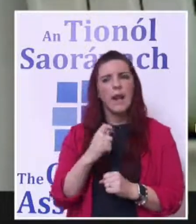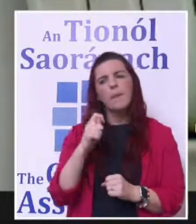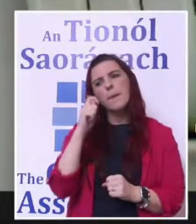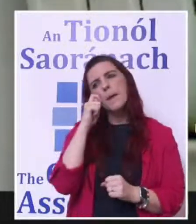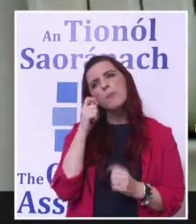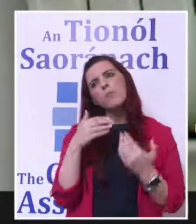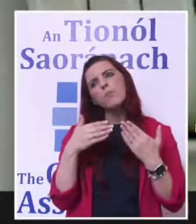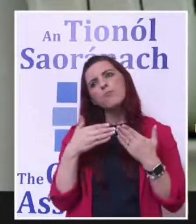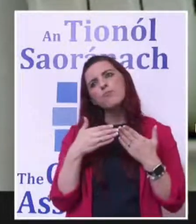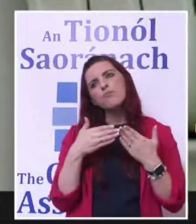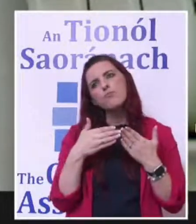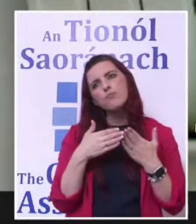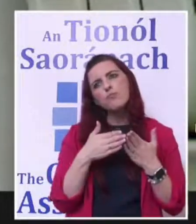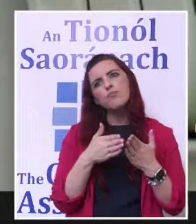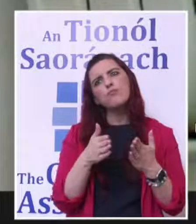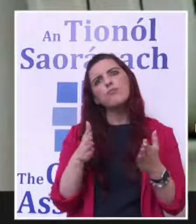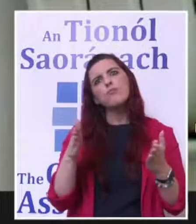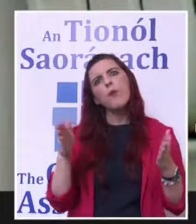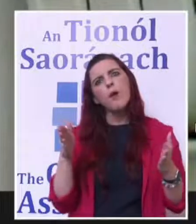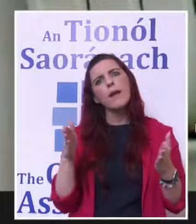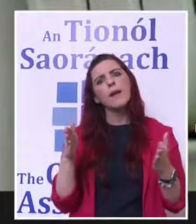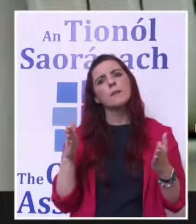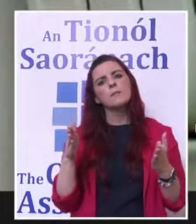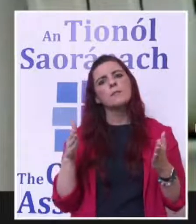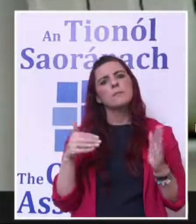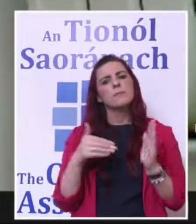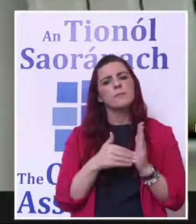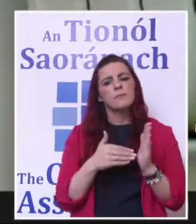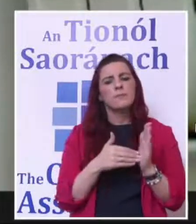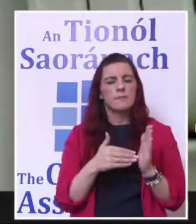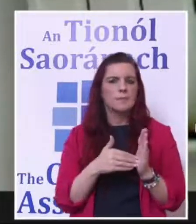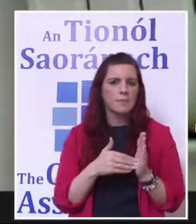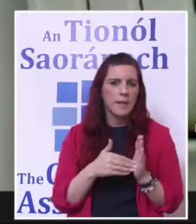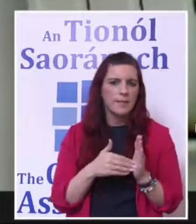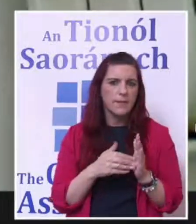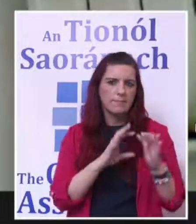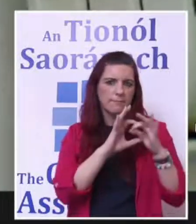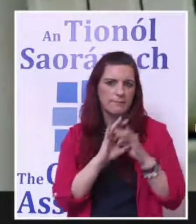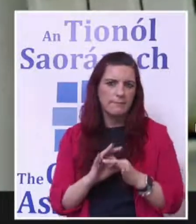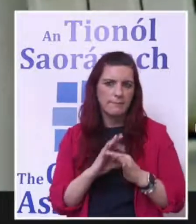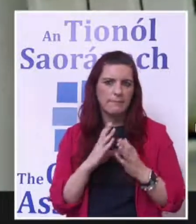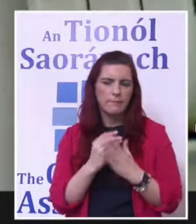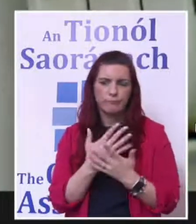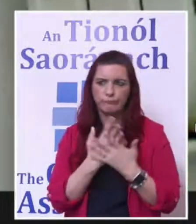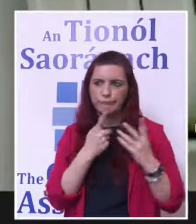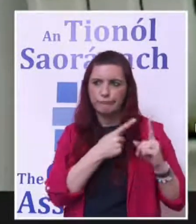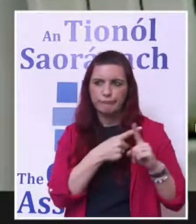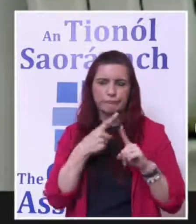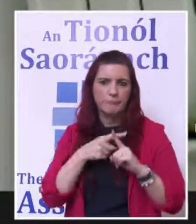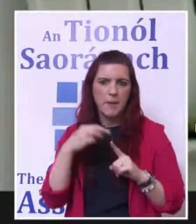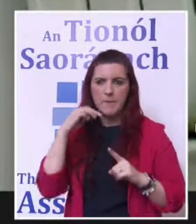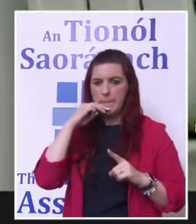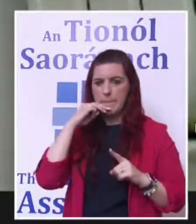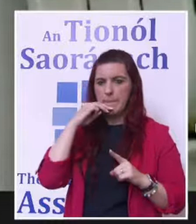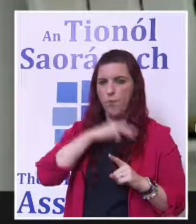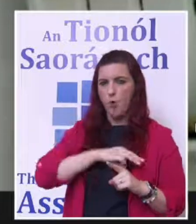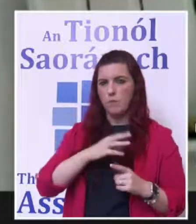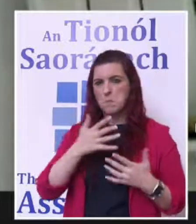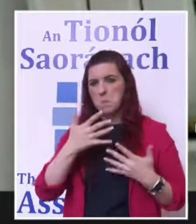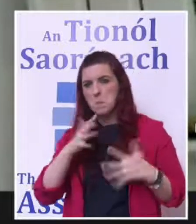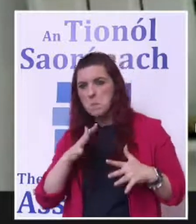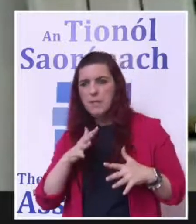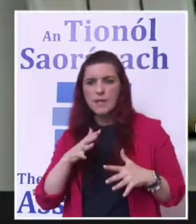sense, coming through from the conversations yesterday, they do boil down into a number of key potential